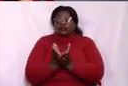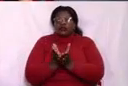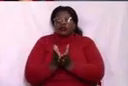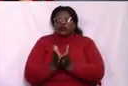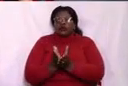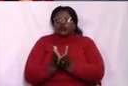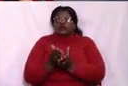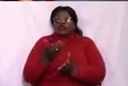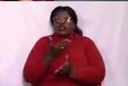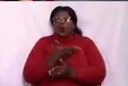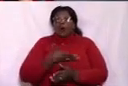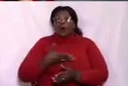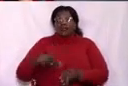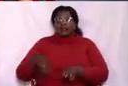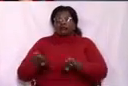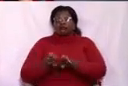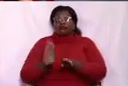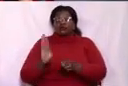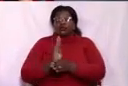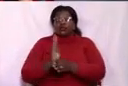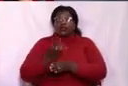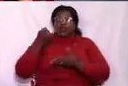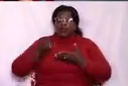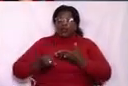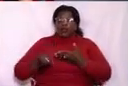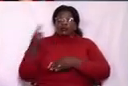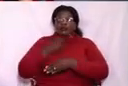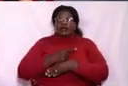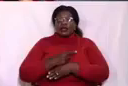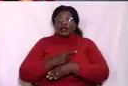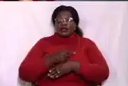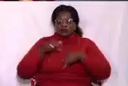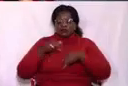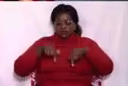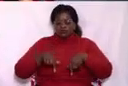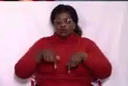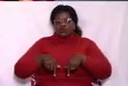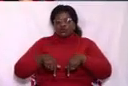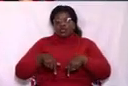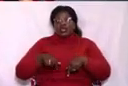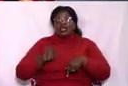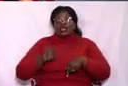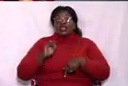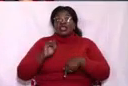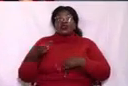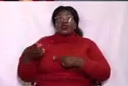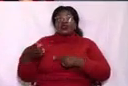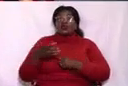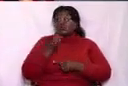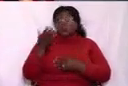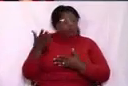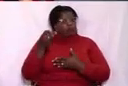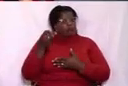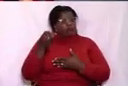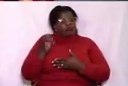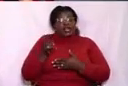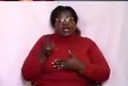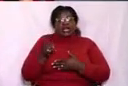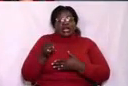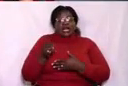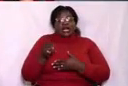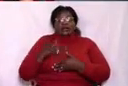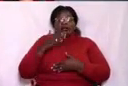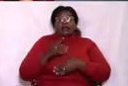entrepreneurs. Unfortunately, the deadline was today. If you missed out, tough luck. We have to get you next